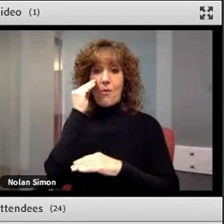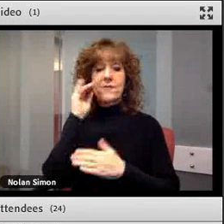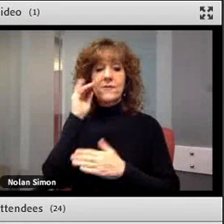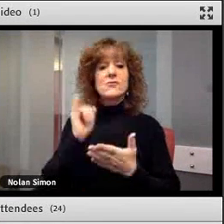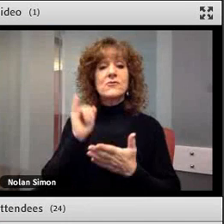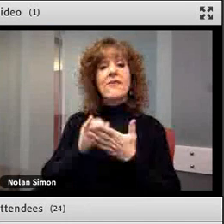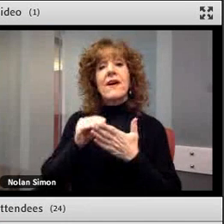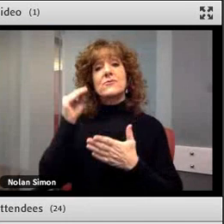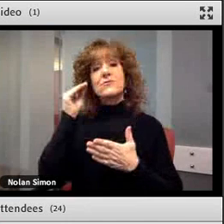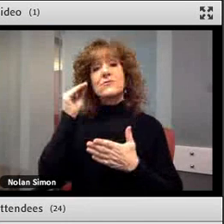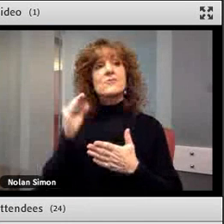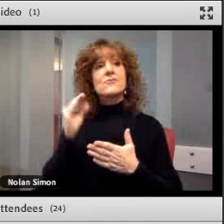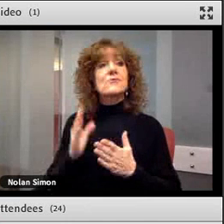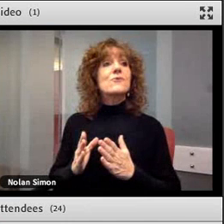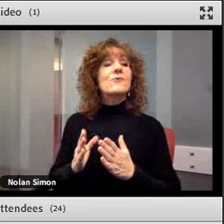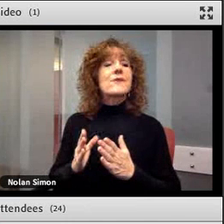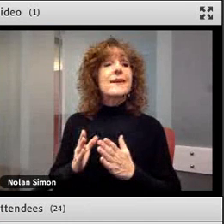student